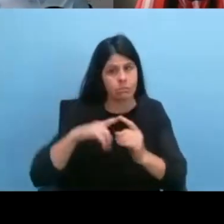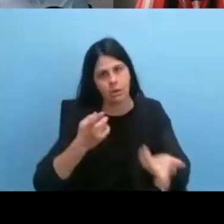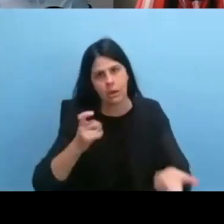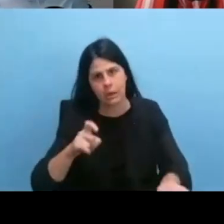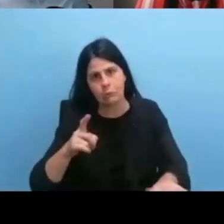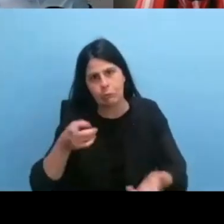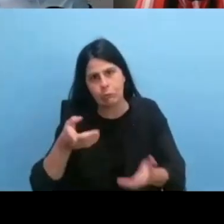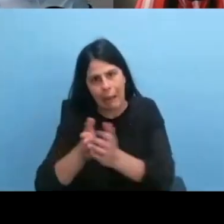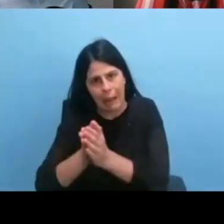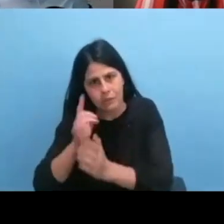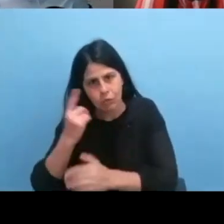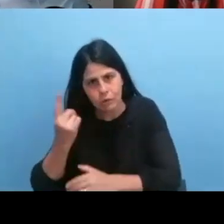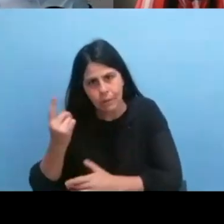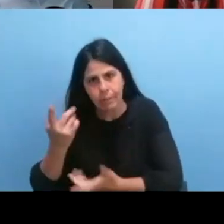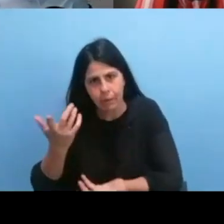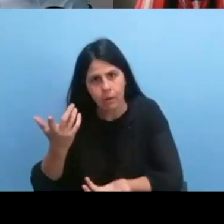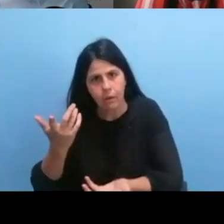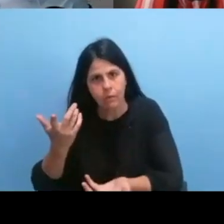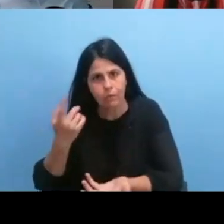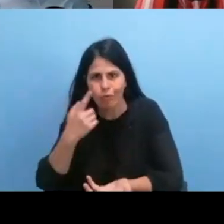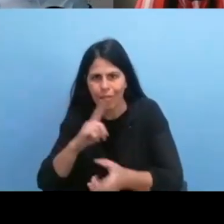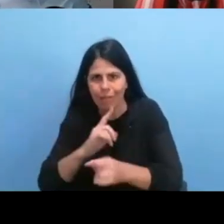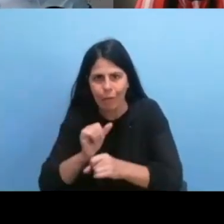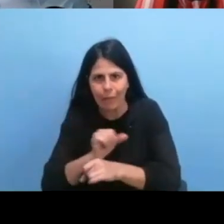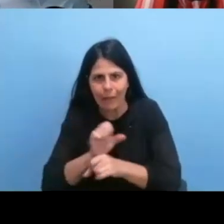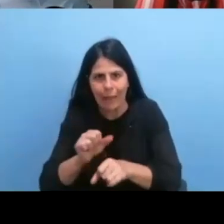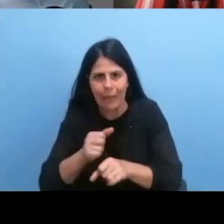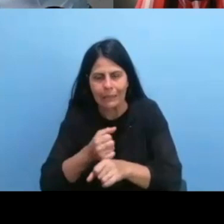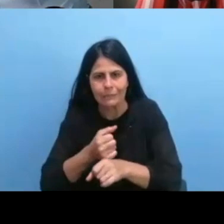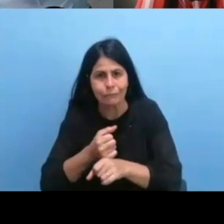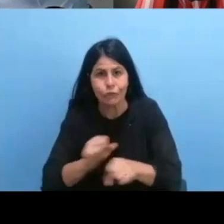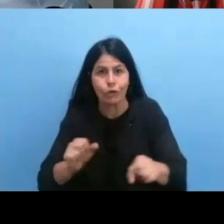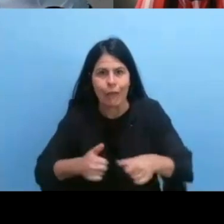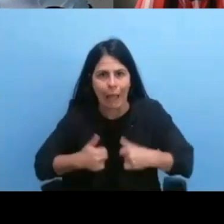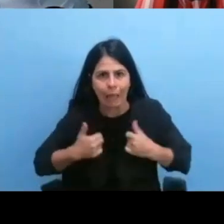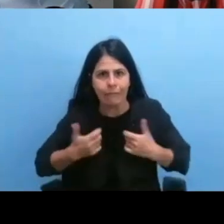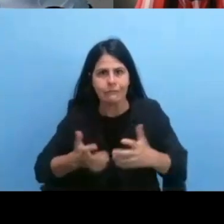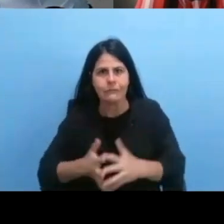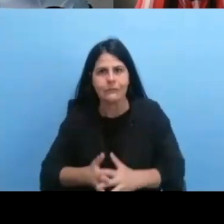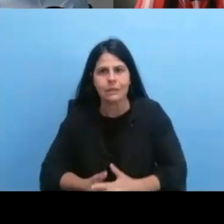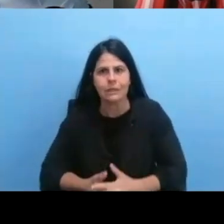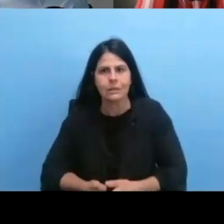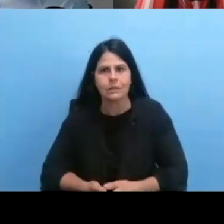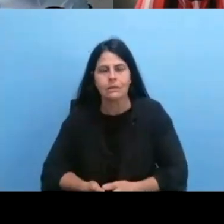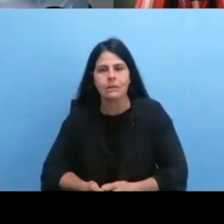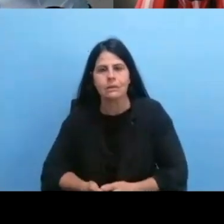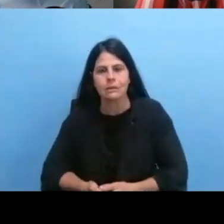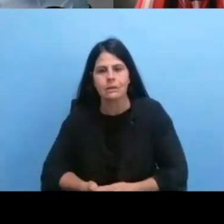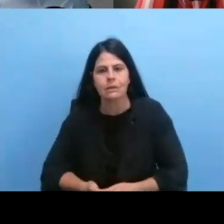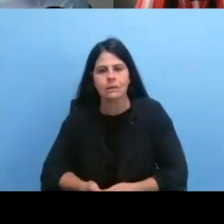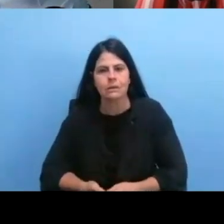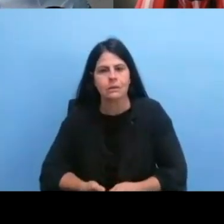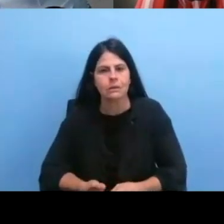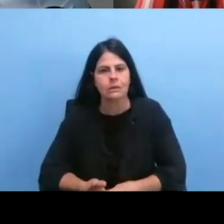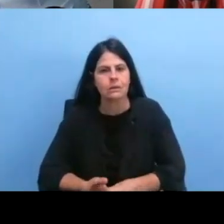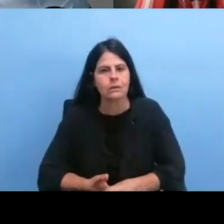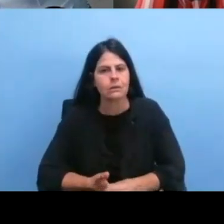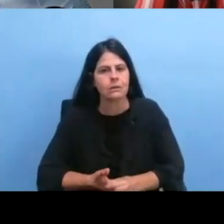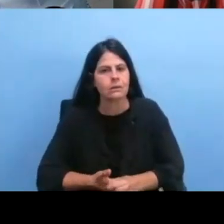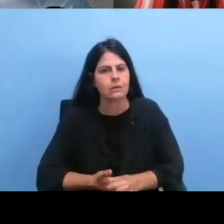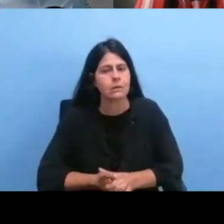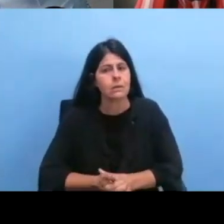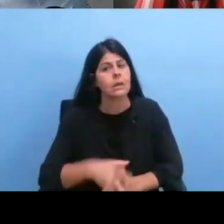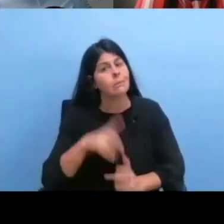that they can like literally survive in their profession. For me, there's an additional factor, which is like